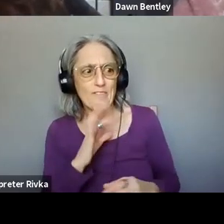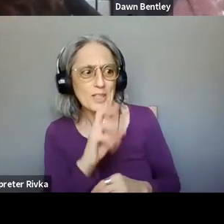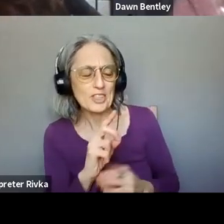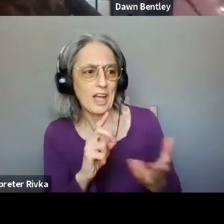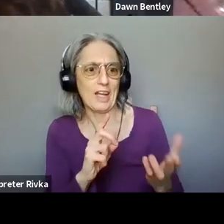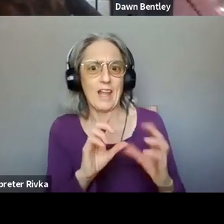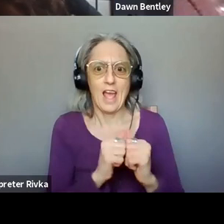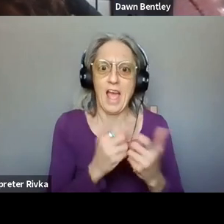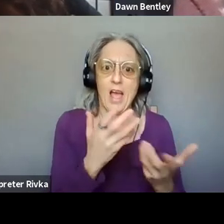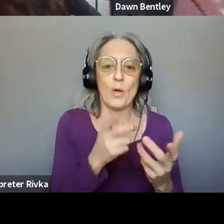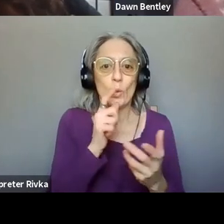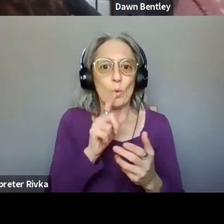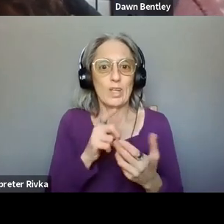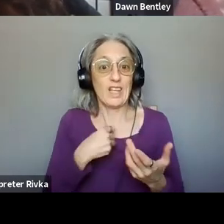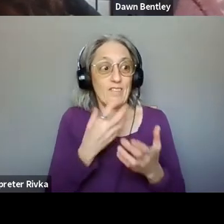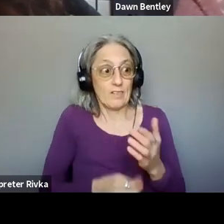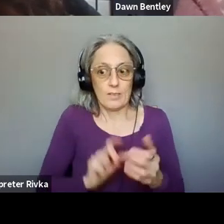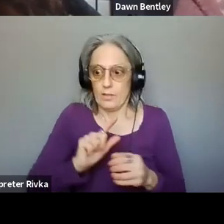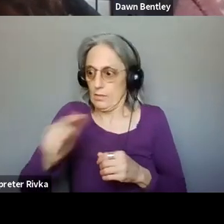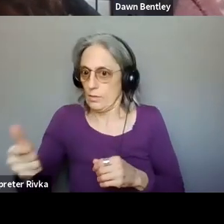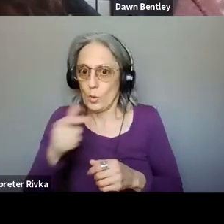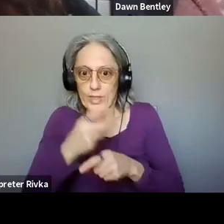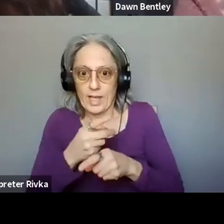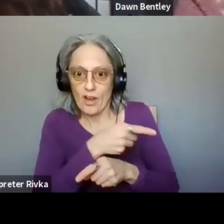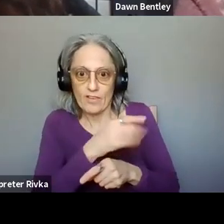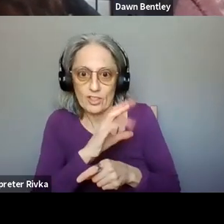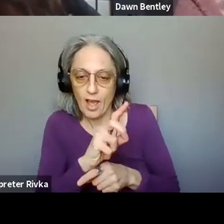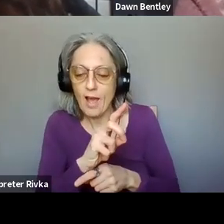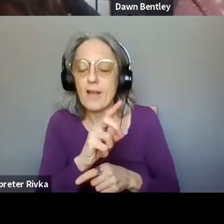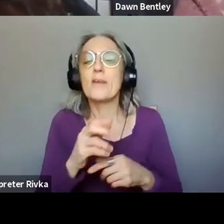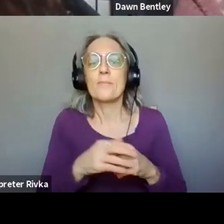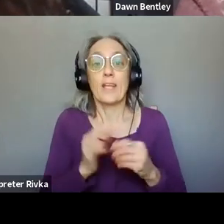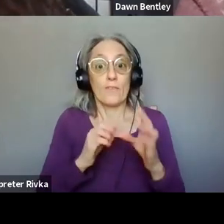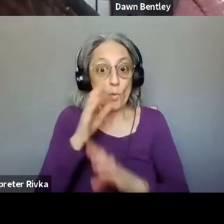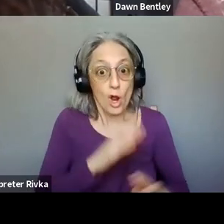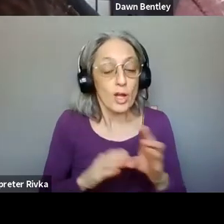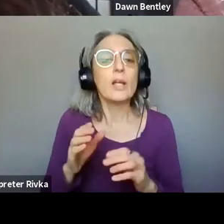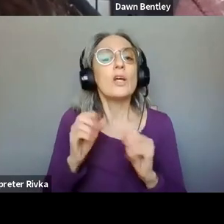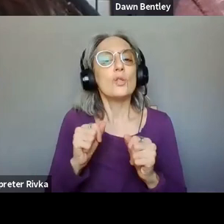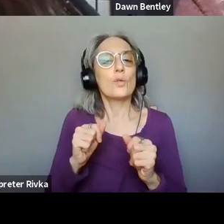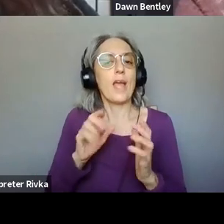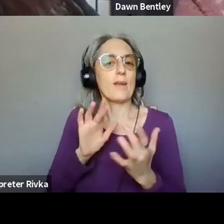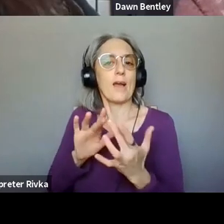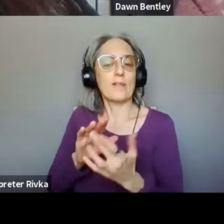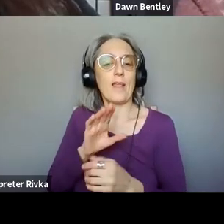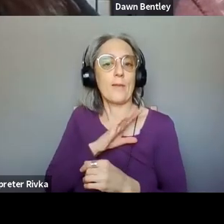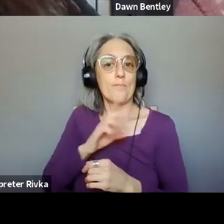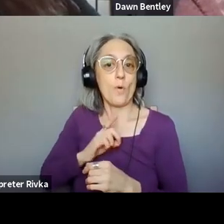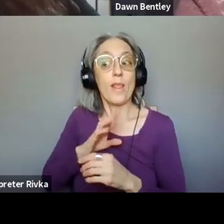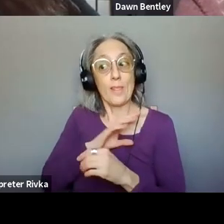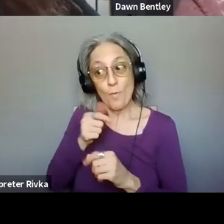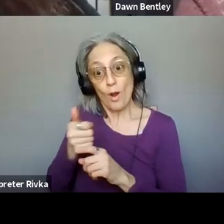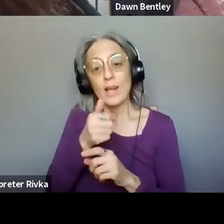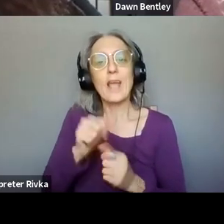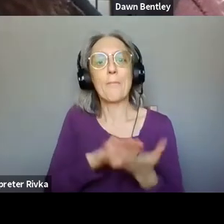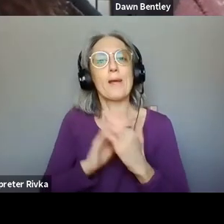logical successor guardian if you're not there. You'll be able to look into this. This board can actually be the guardian.